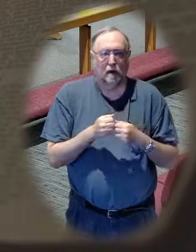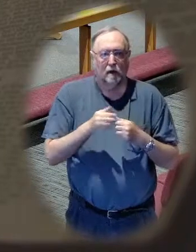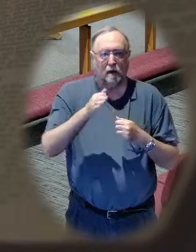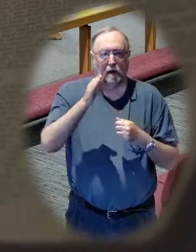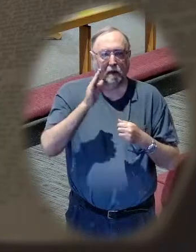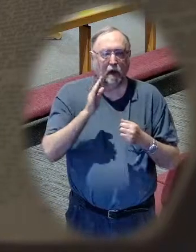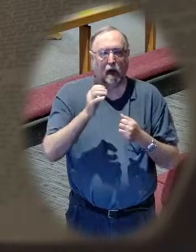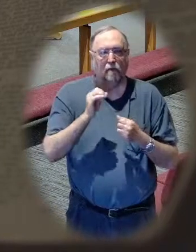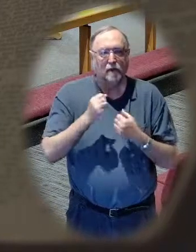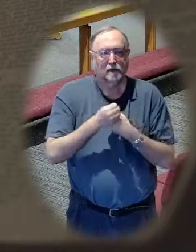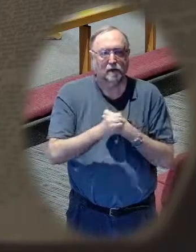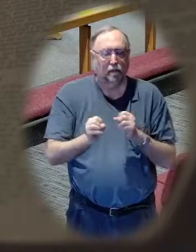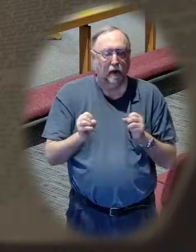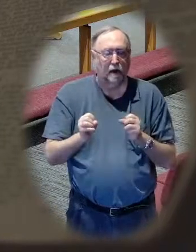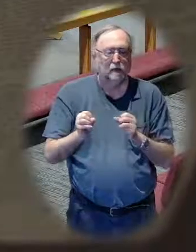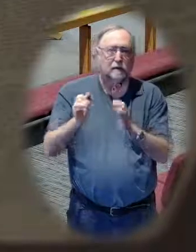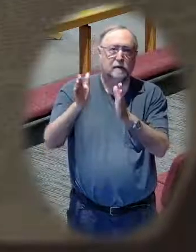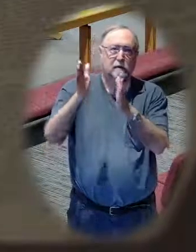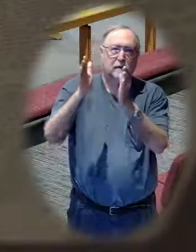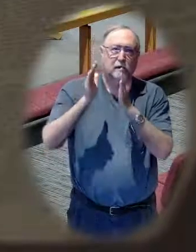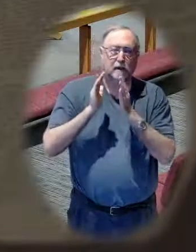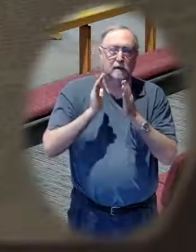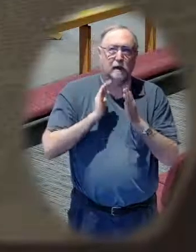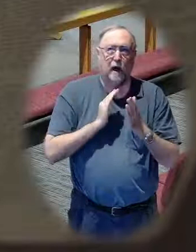our salvation,